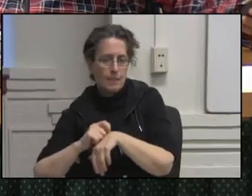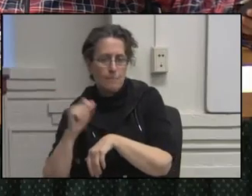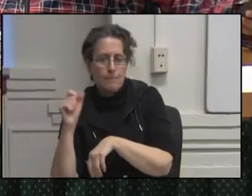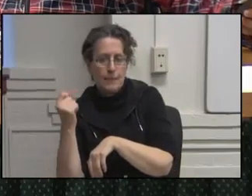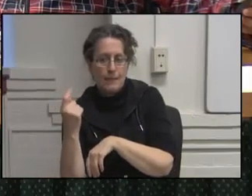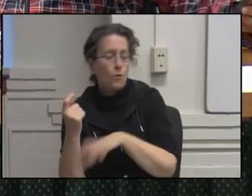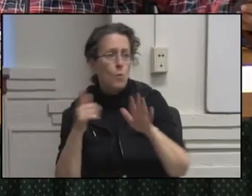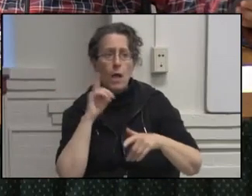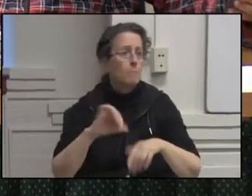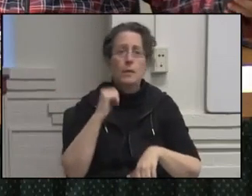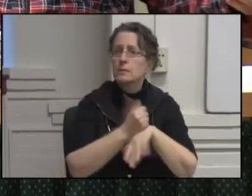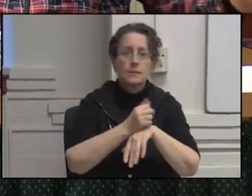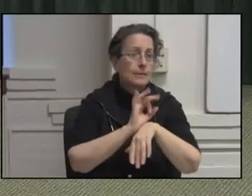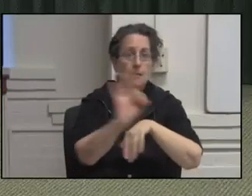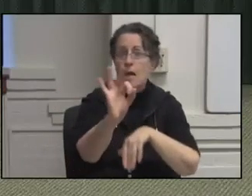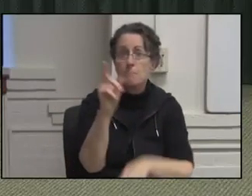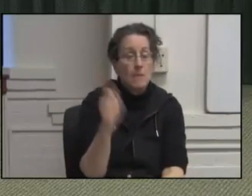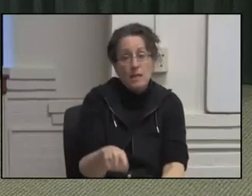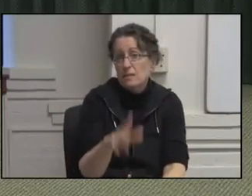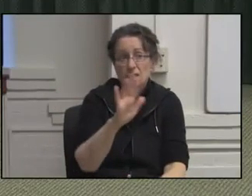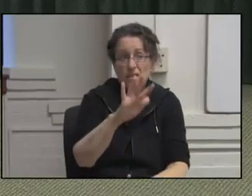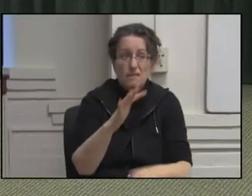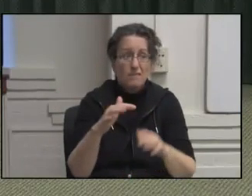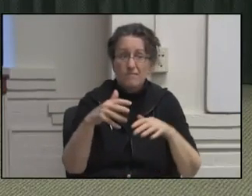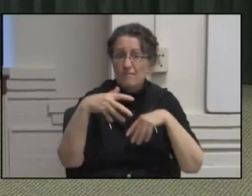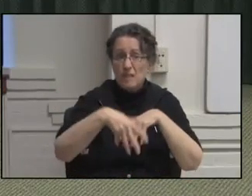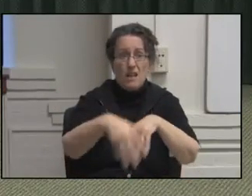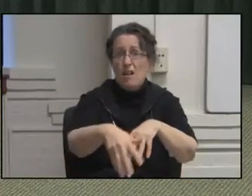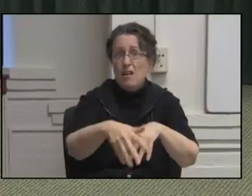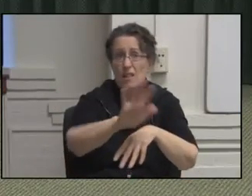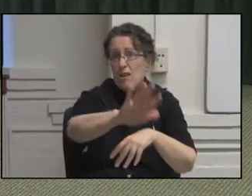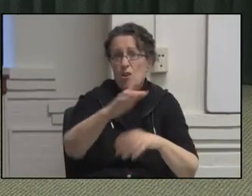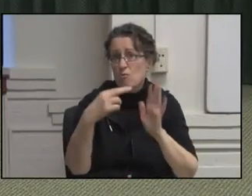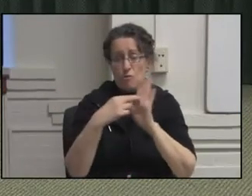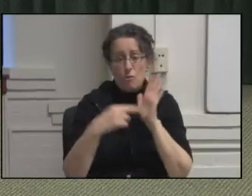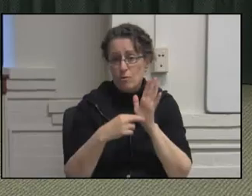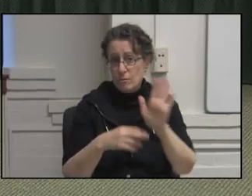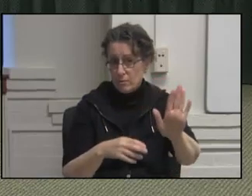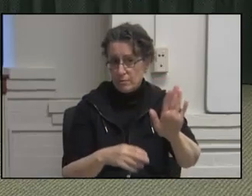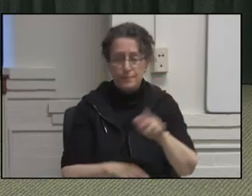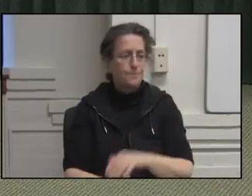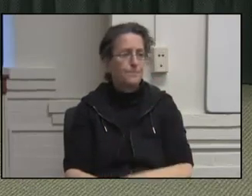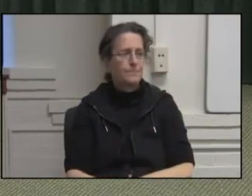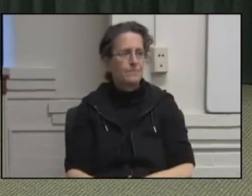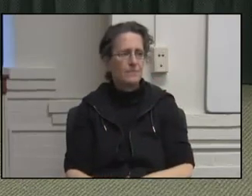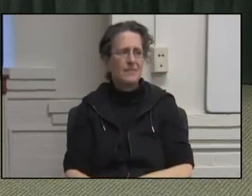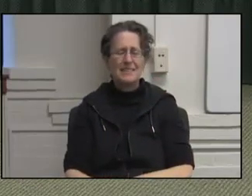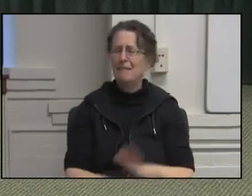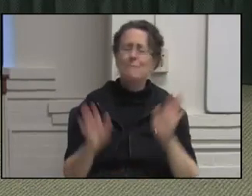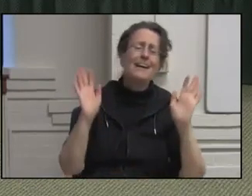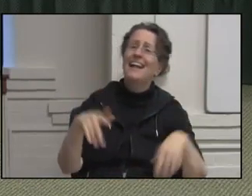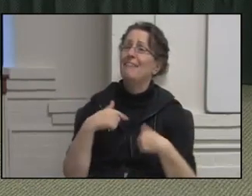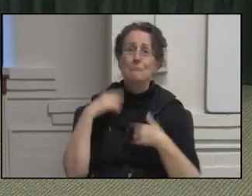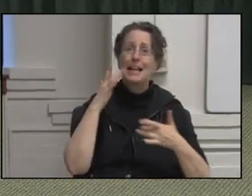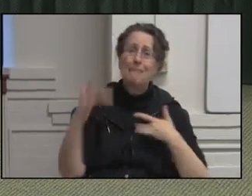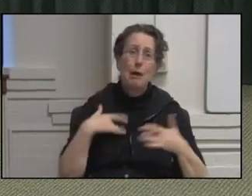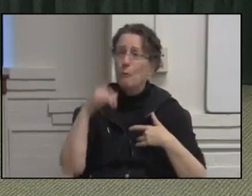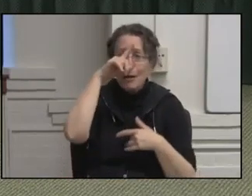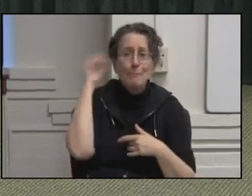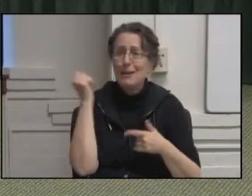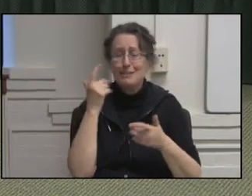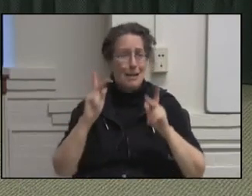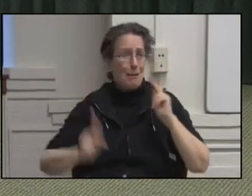set up for 9, period. My only thought is, I think most people probably aren't going to buy beer at 9. Like, I don't know that we